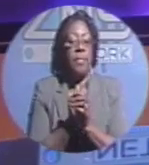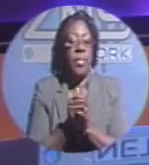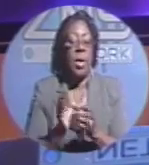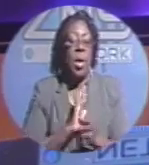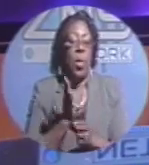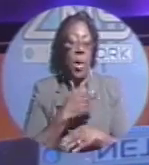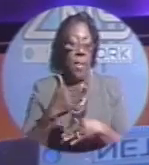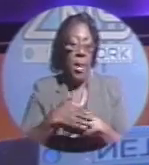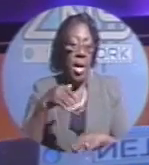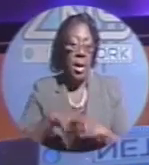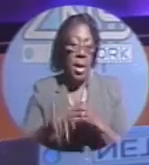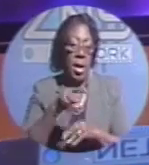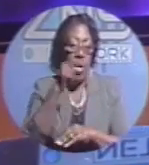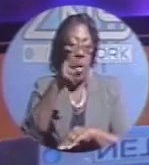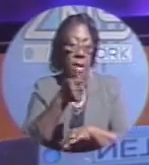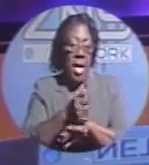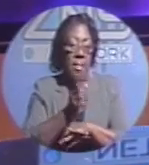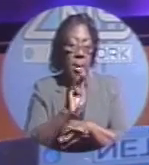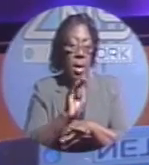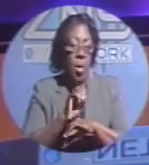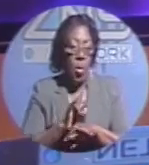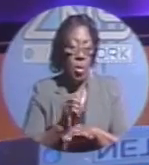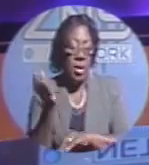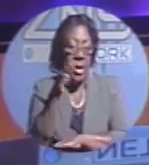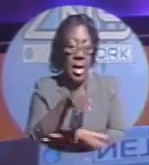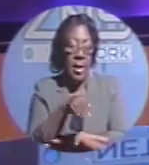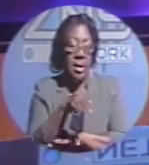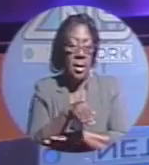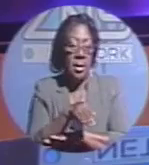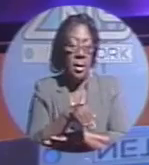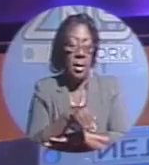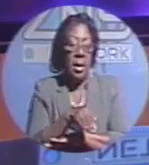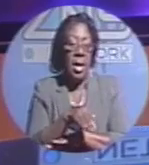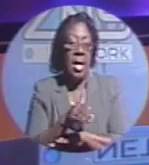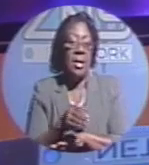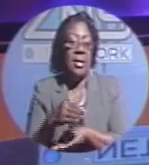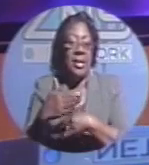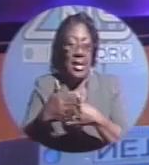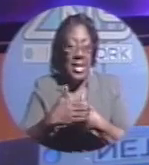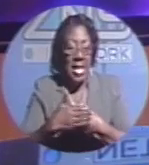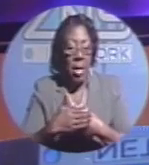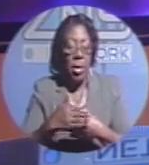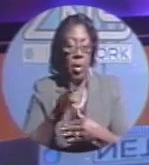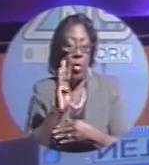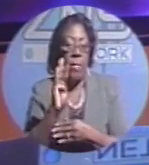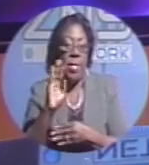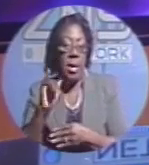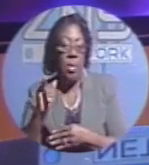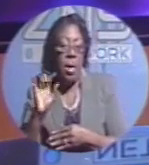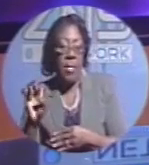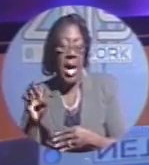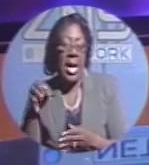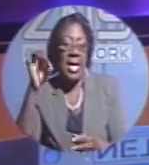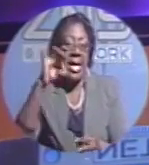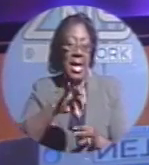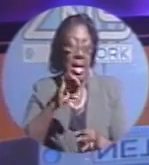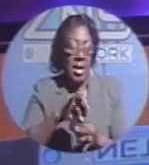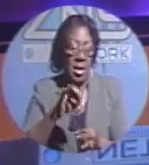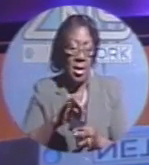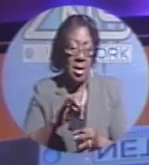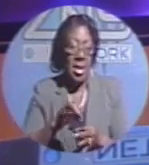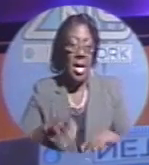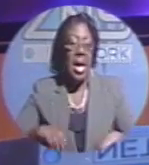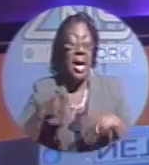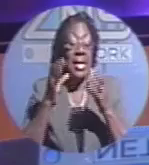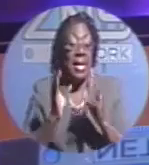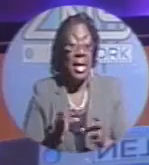We're back in North Abaco tonight. It's just 18 days and counting to by-election day, and candidates are making sure they saturate the